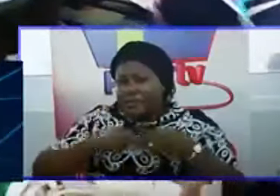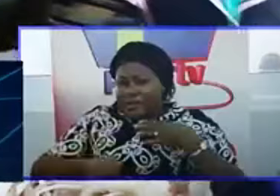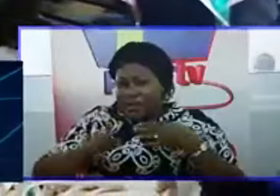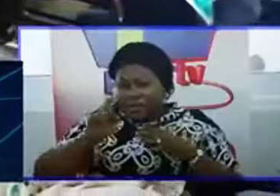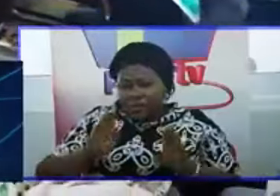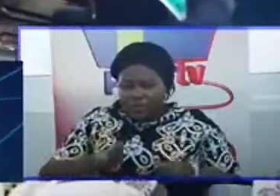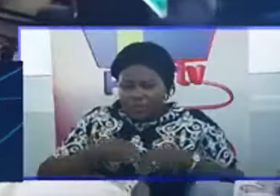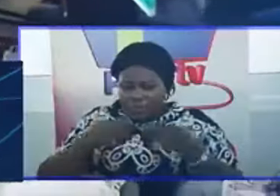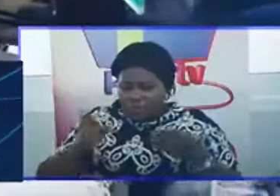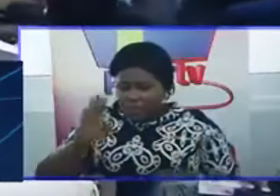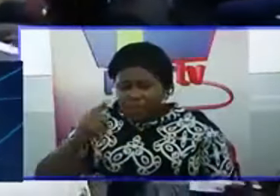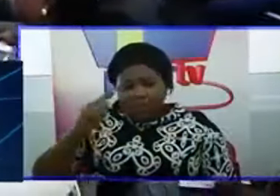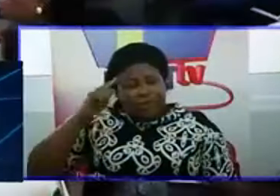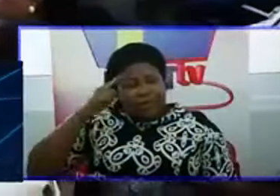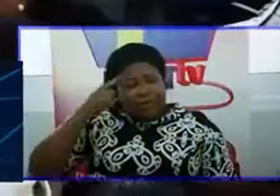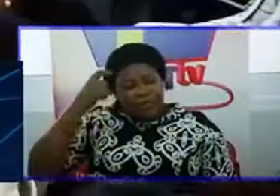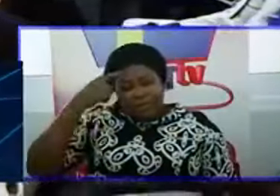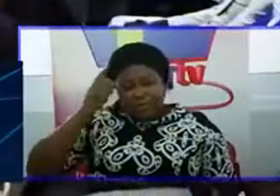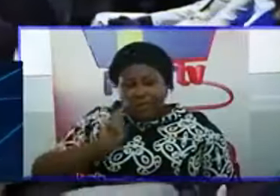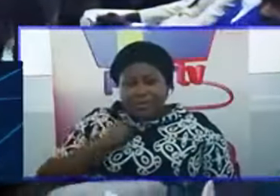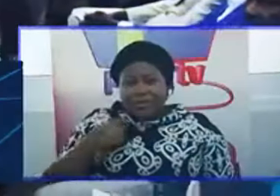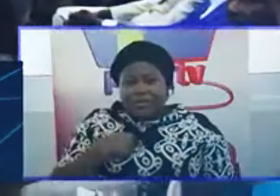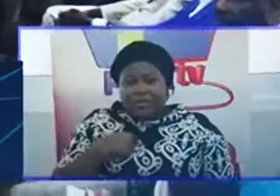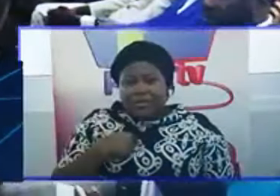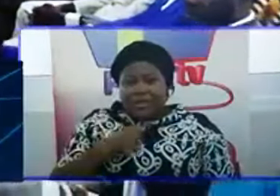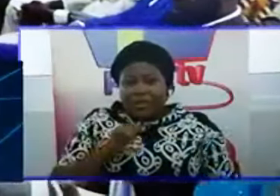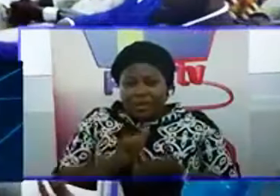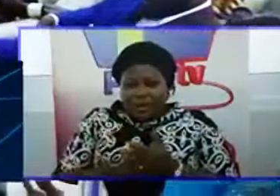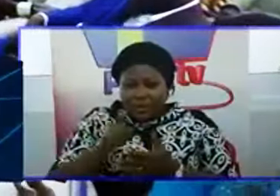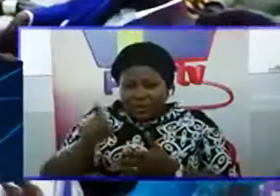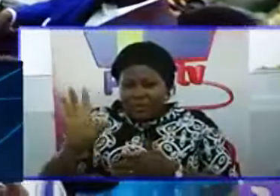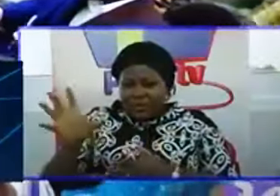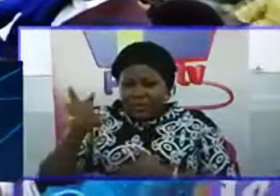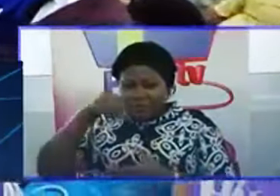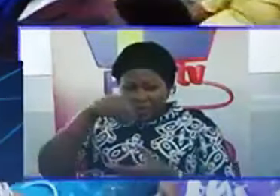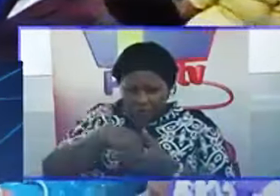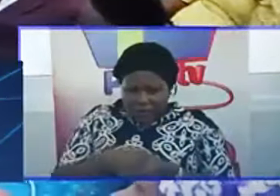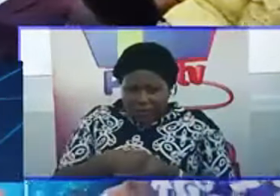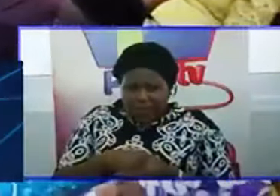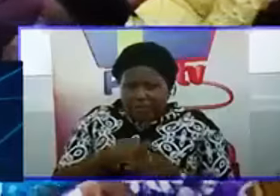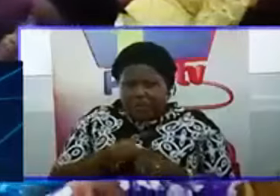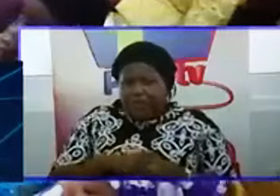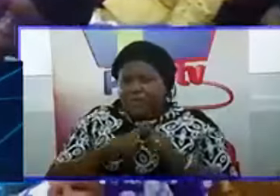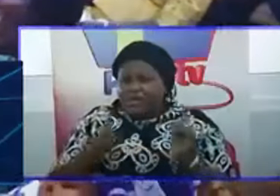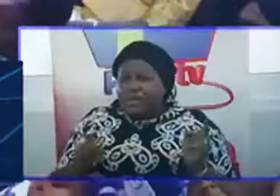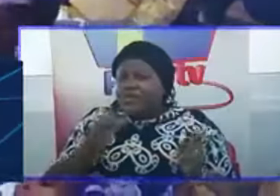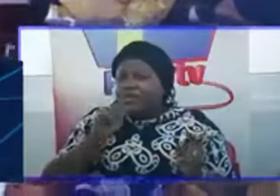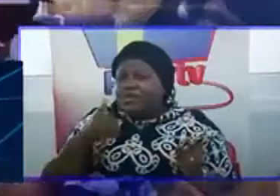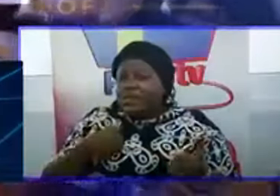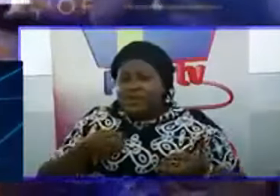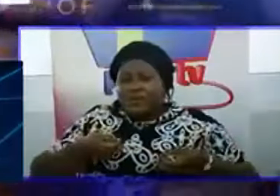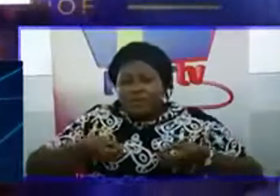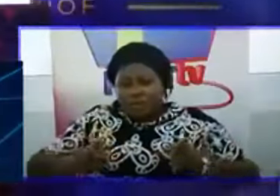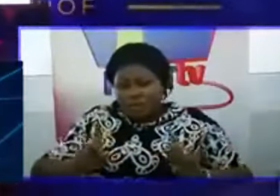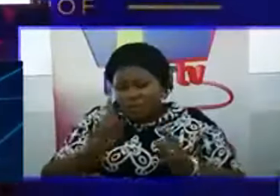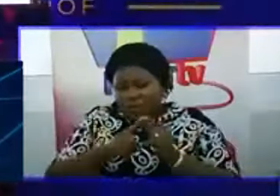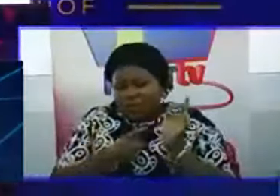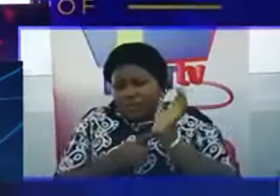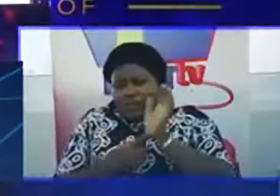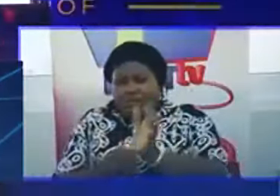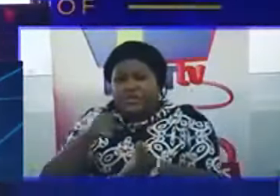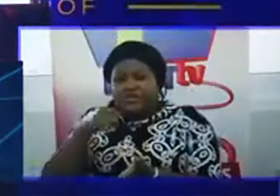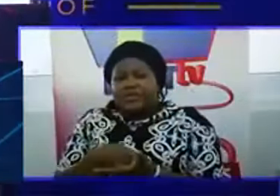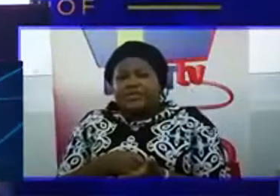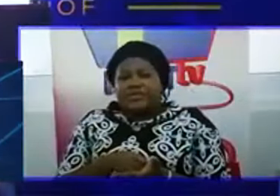concern for me. Indeed, you have been concerned, but you had no opportunity to show it.